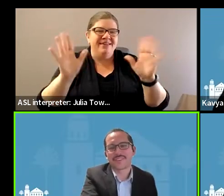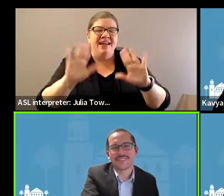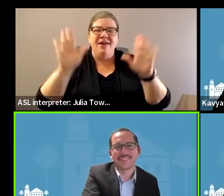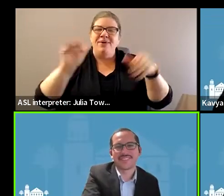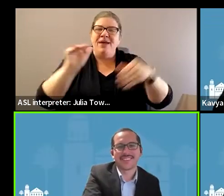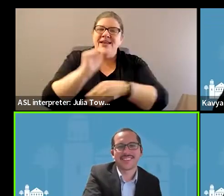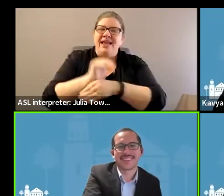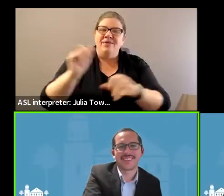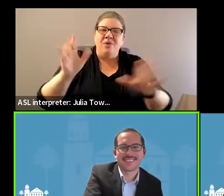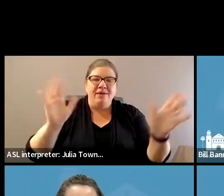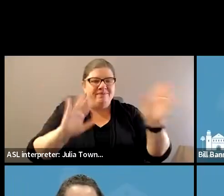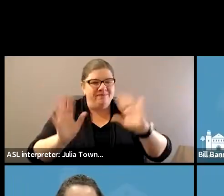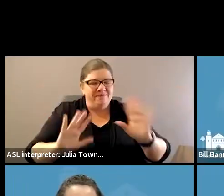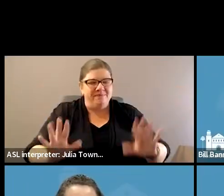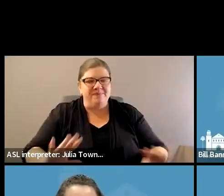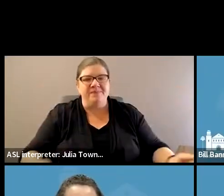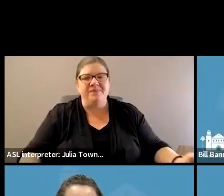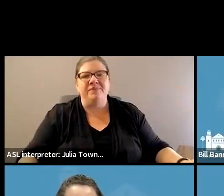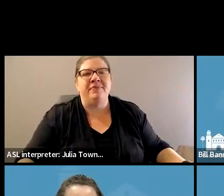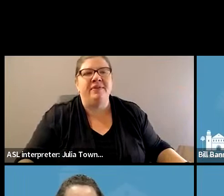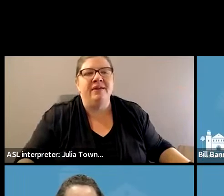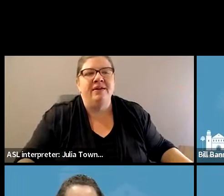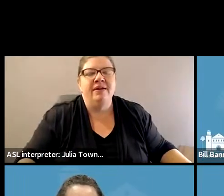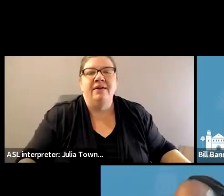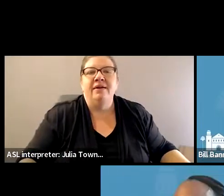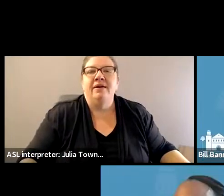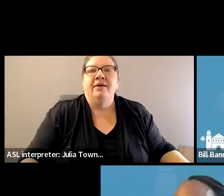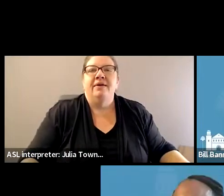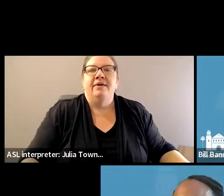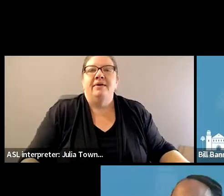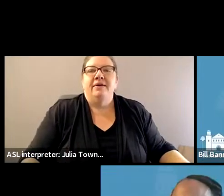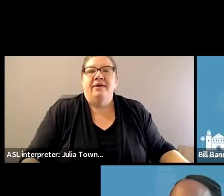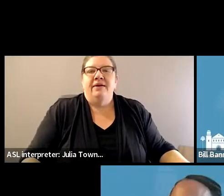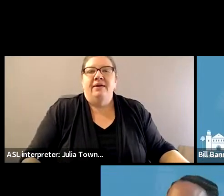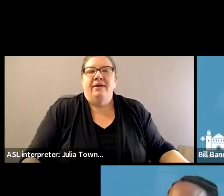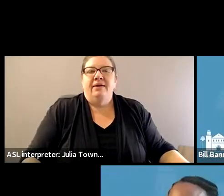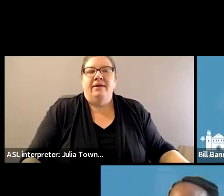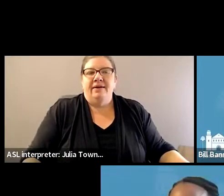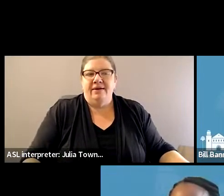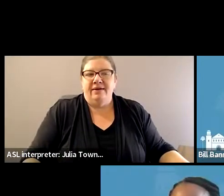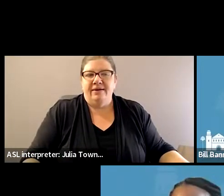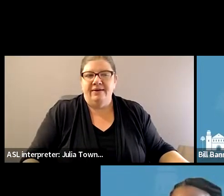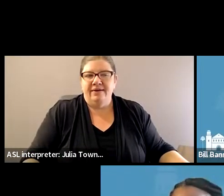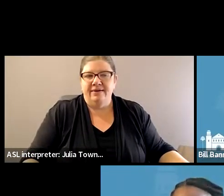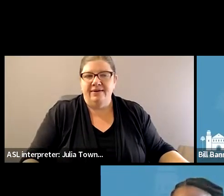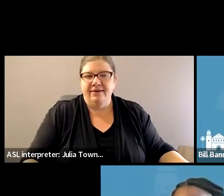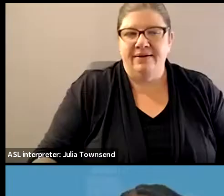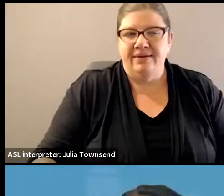night, everyone. Good night. Good night. Good night. Night.